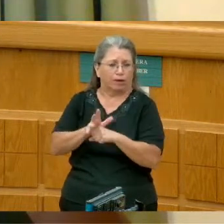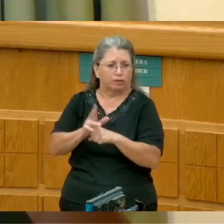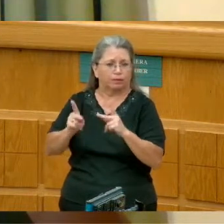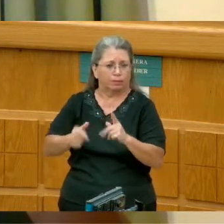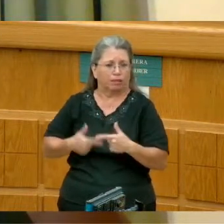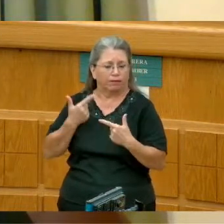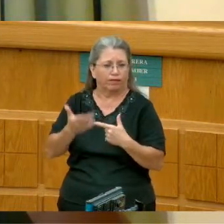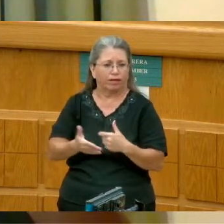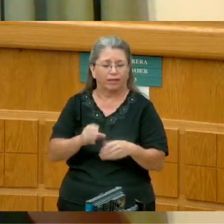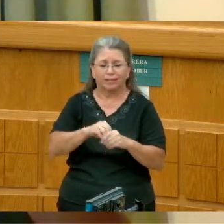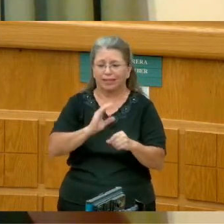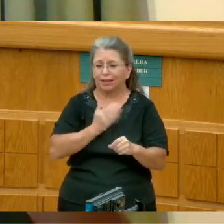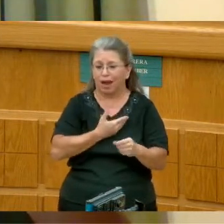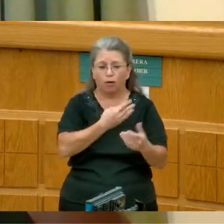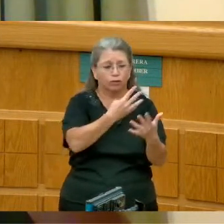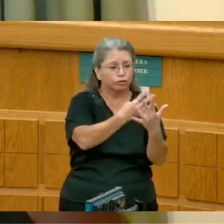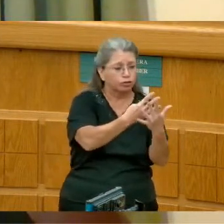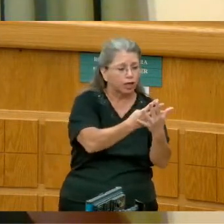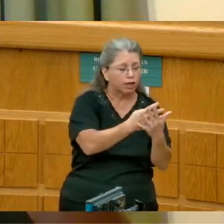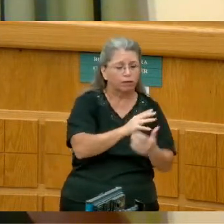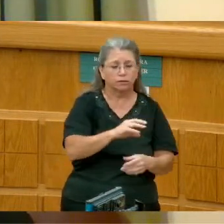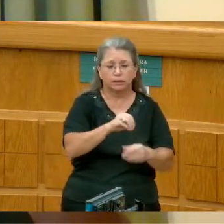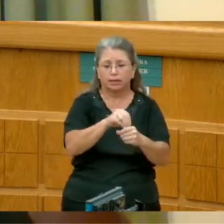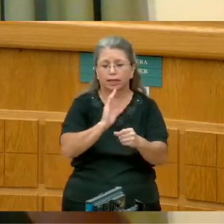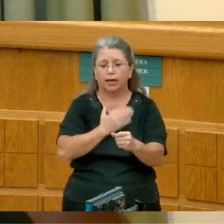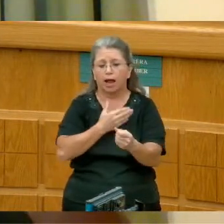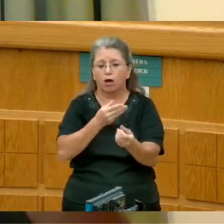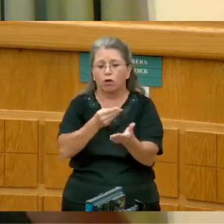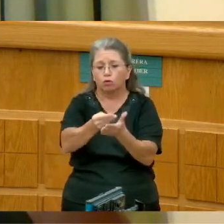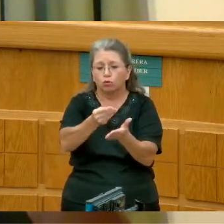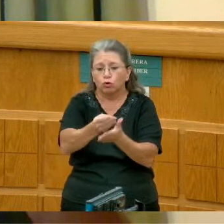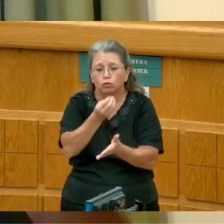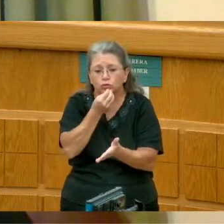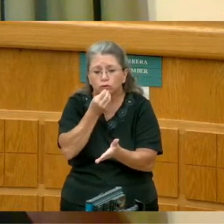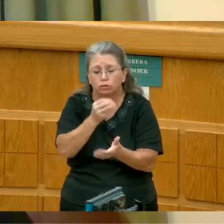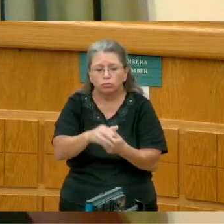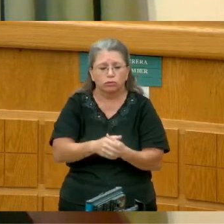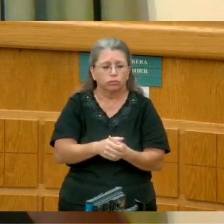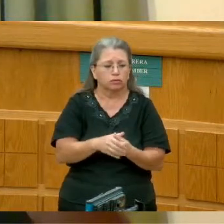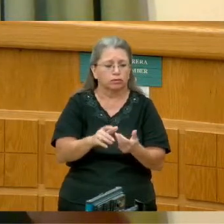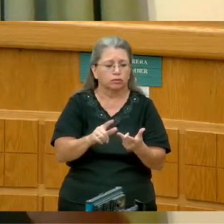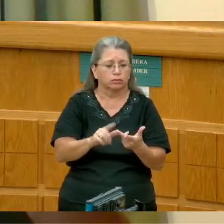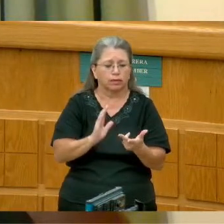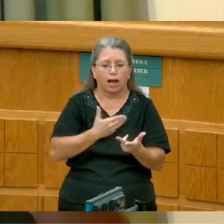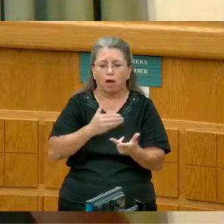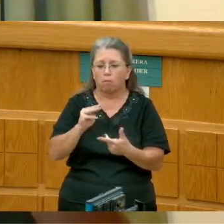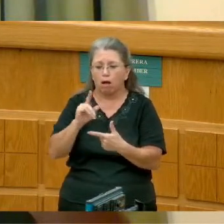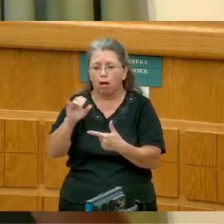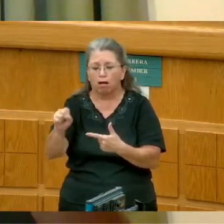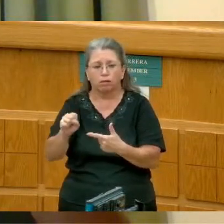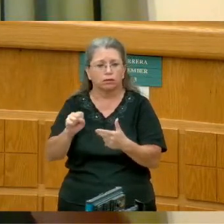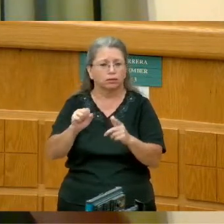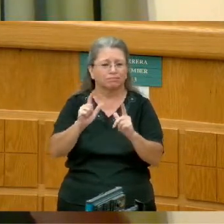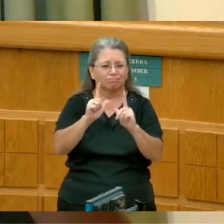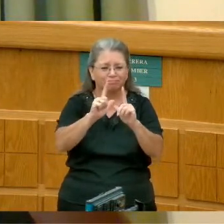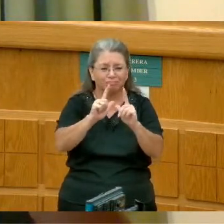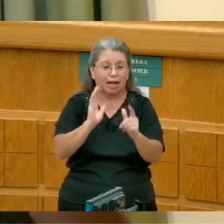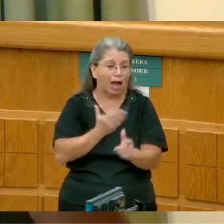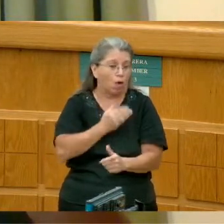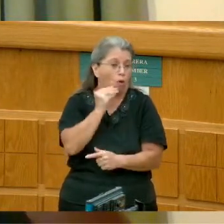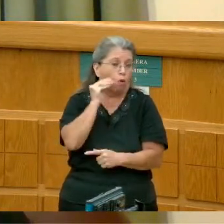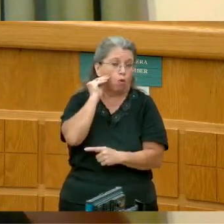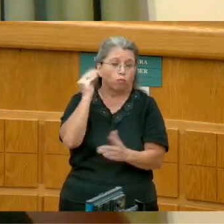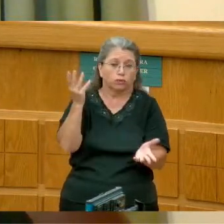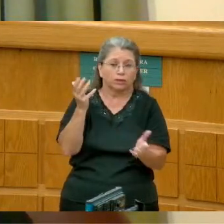stores, malls, and it's even in our home. COVID-19 is everywhere. Now is the time to